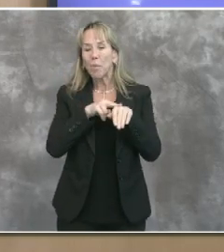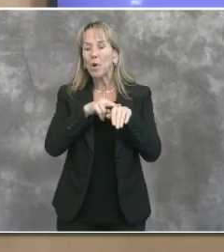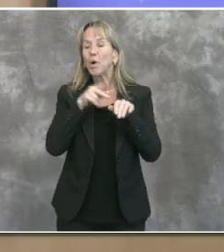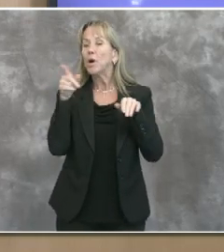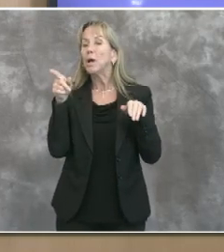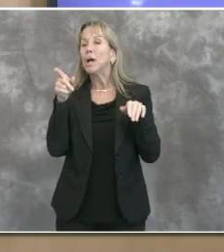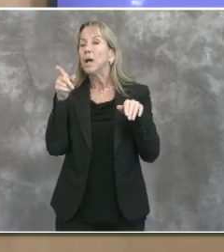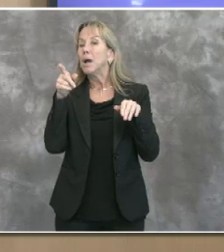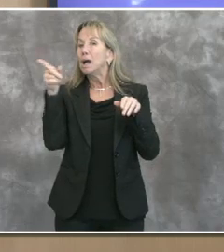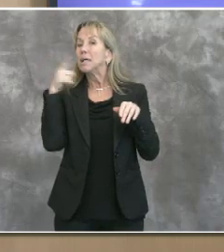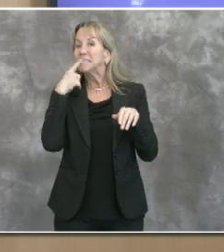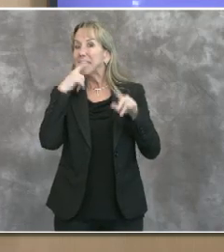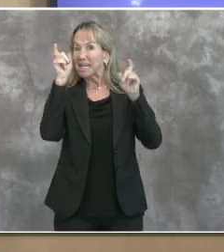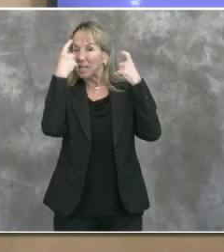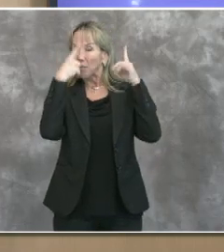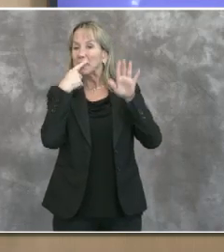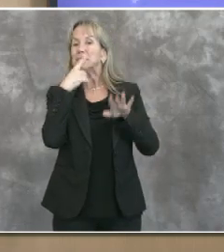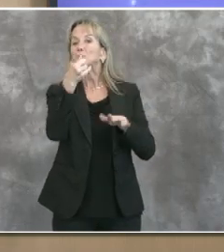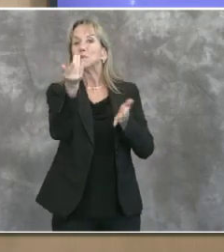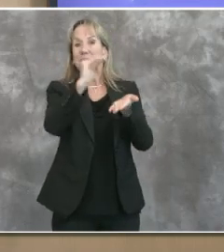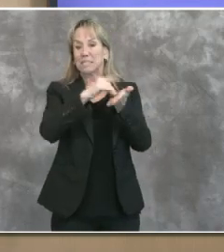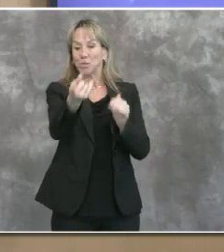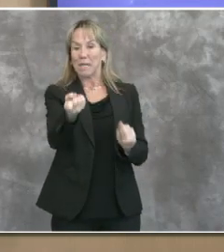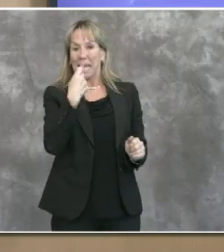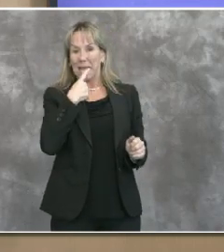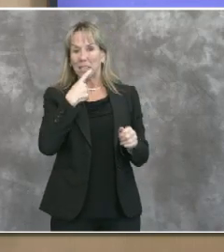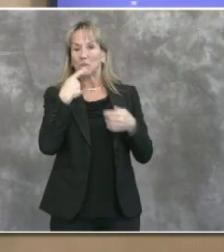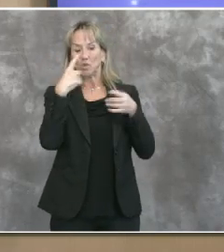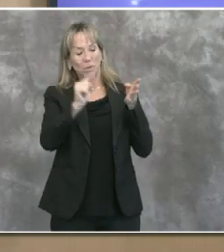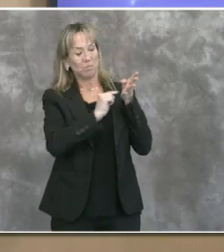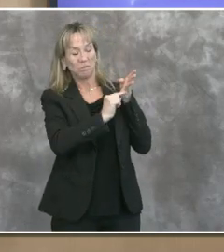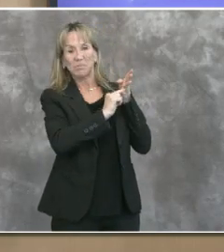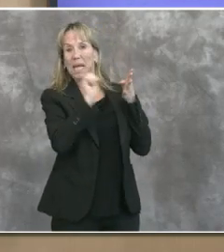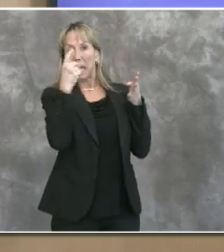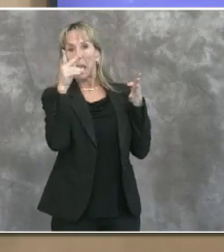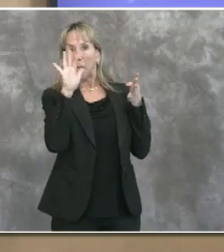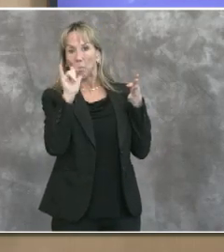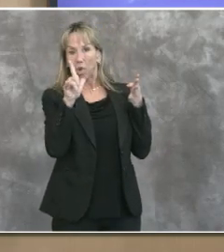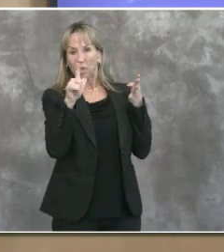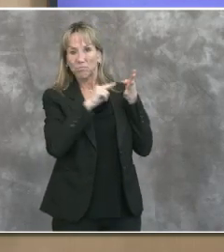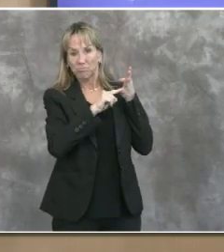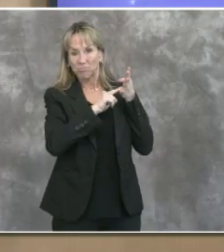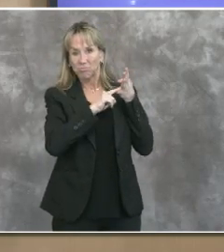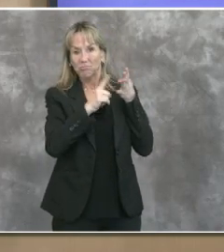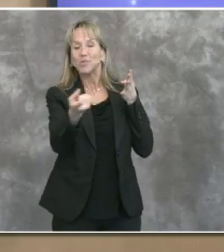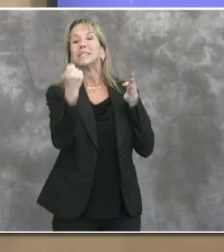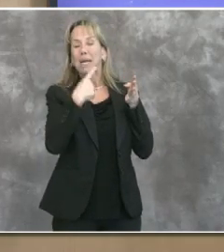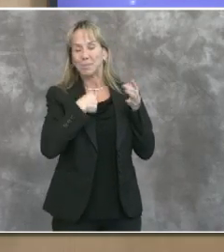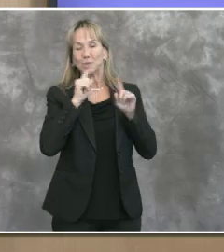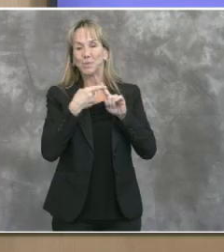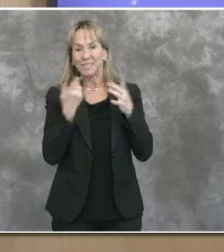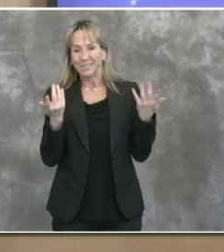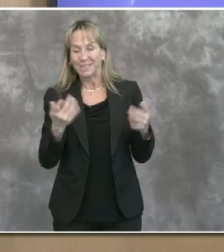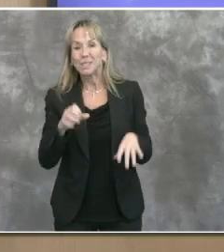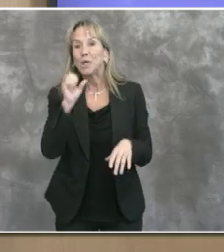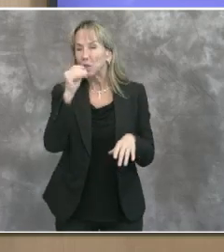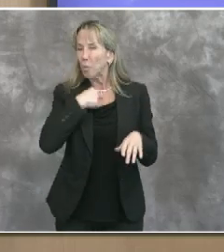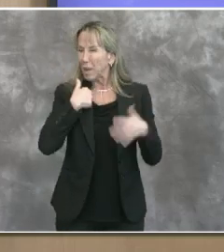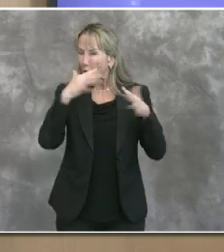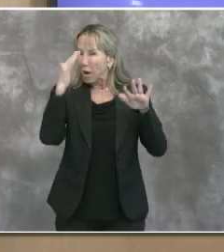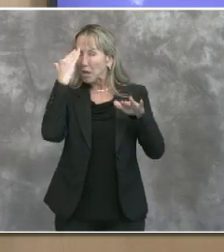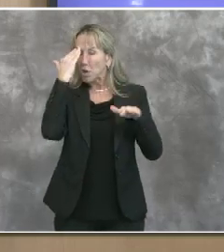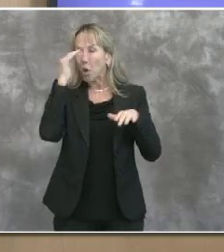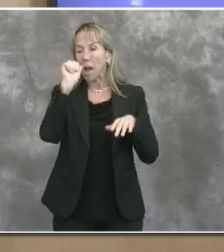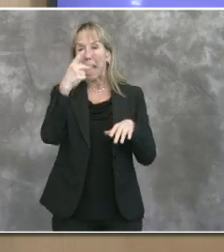me at the end of April, which again reiterates our call of April to be a month of action, a month of progress, a month of